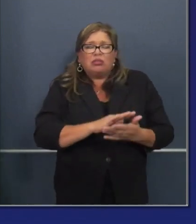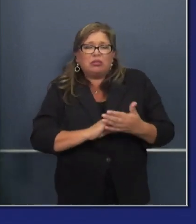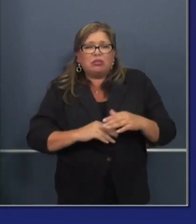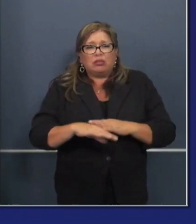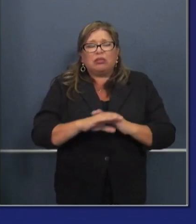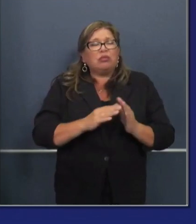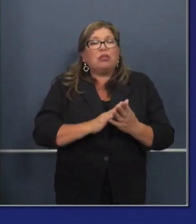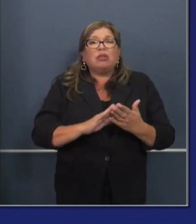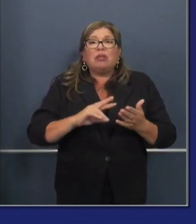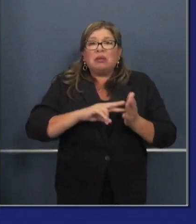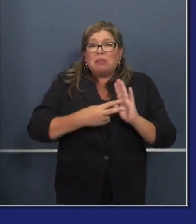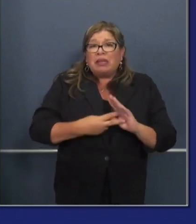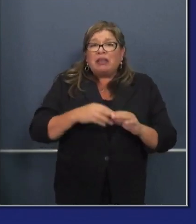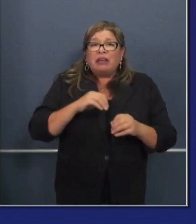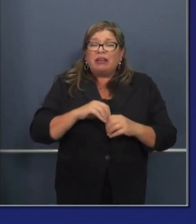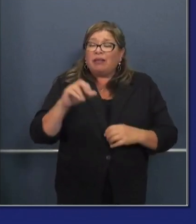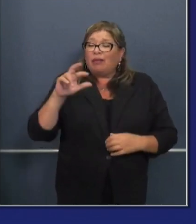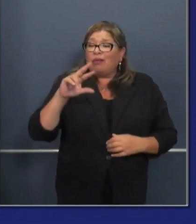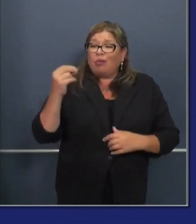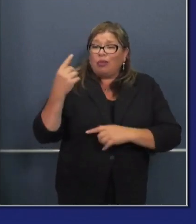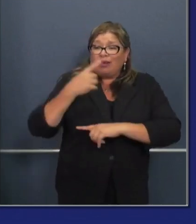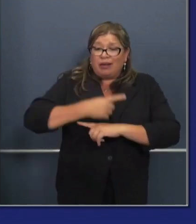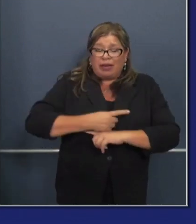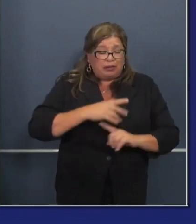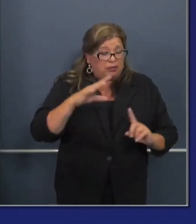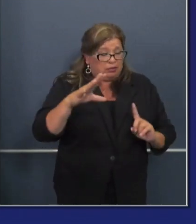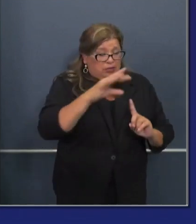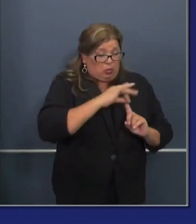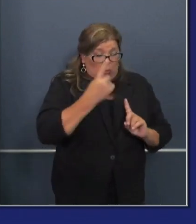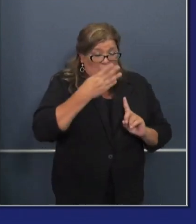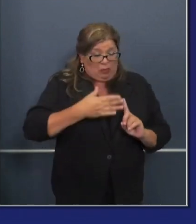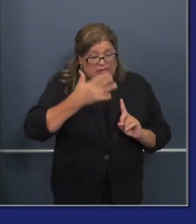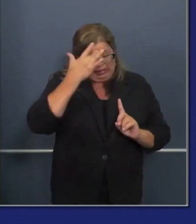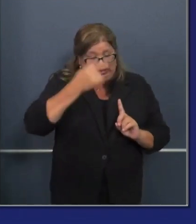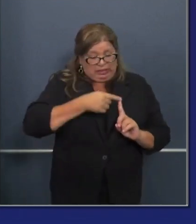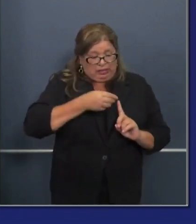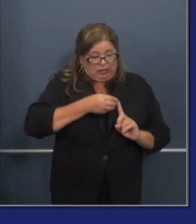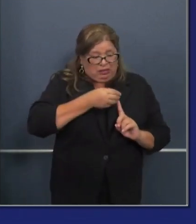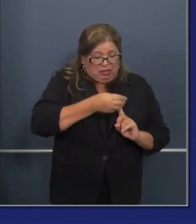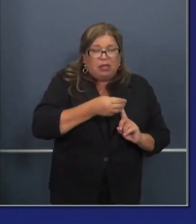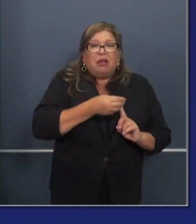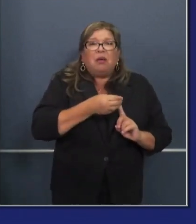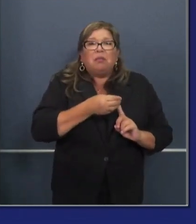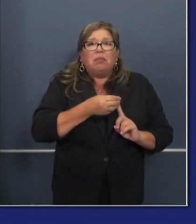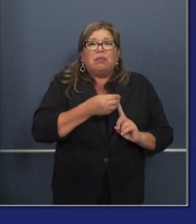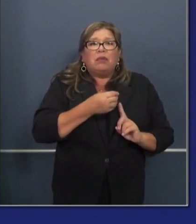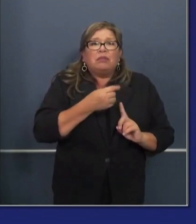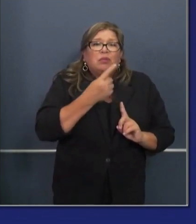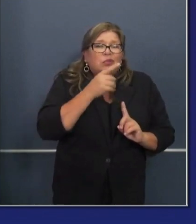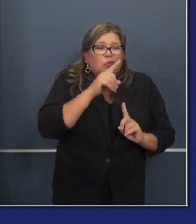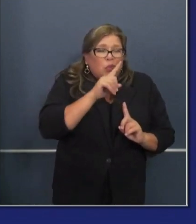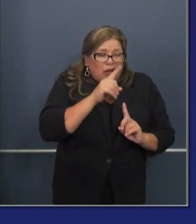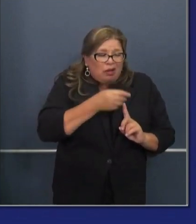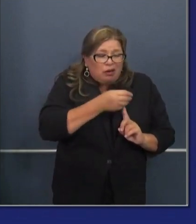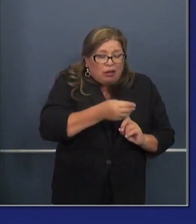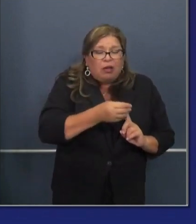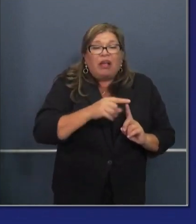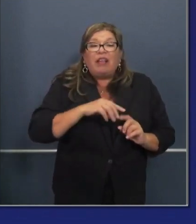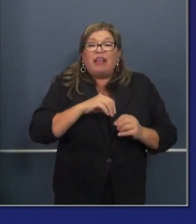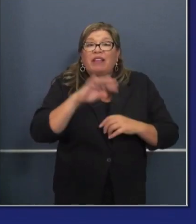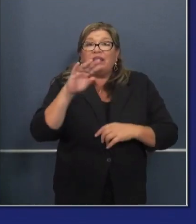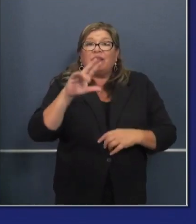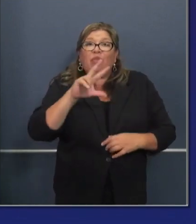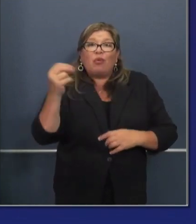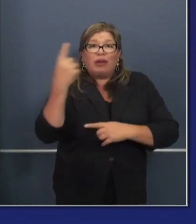the course of 30 days, not 400 people get infected, but just 15. Even farther, if 75%